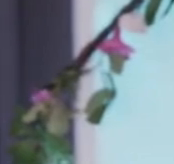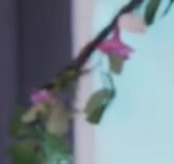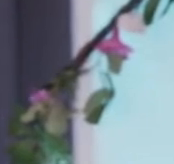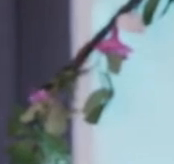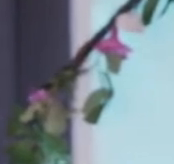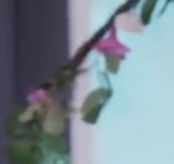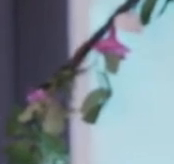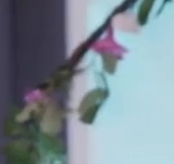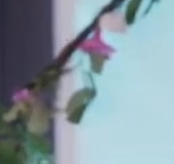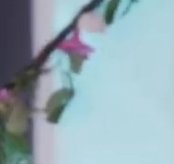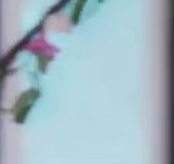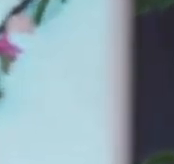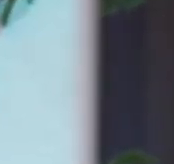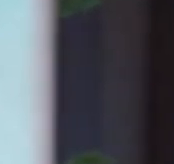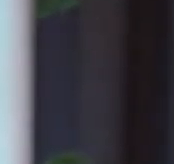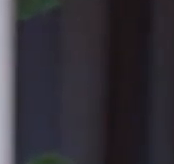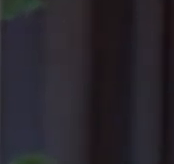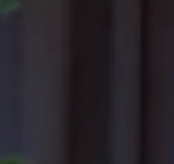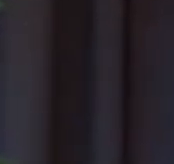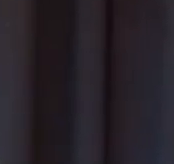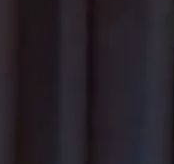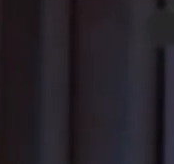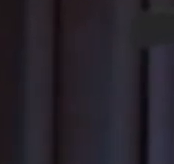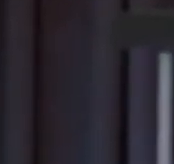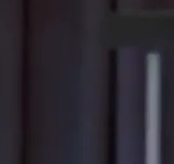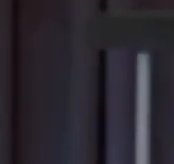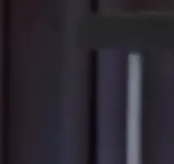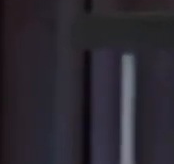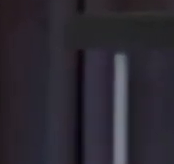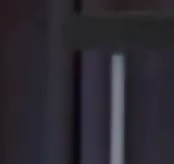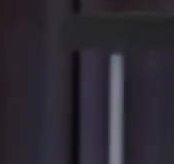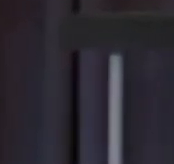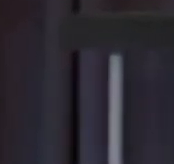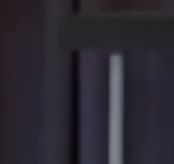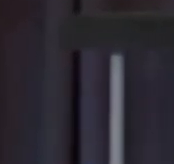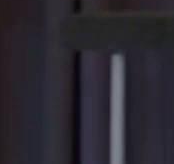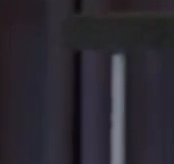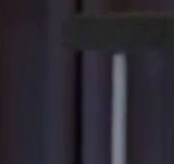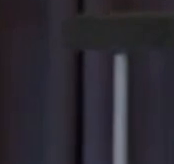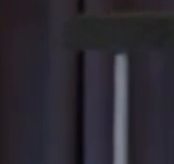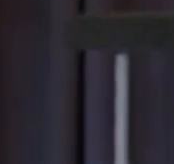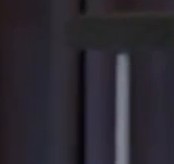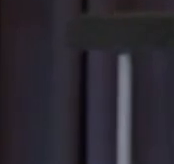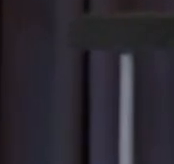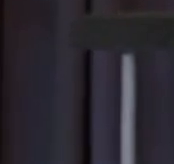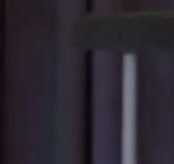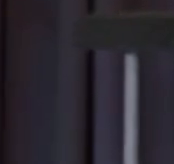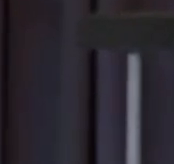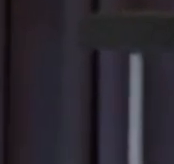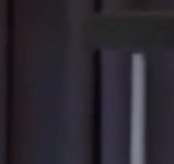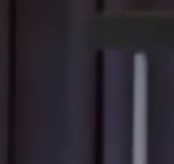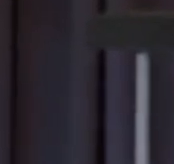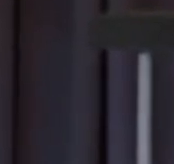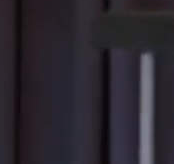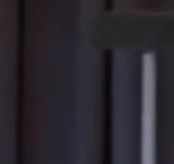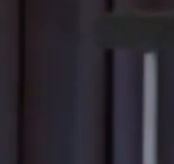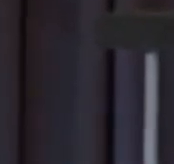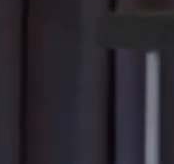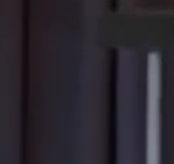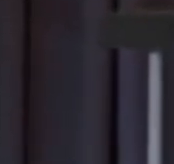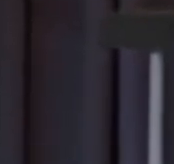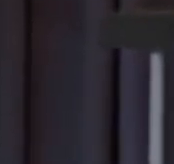Because Philip is an evangelist and a deacon in the Church of the Living God,